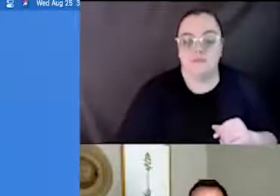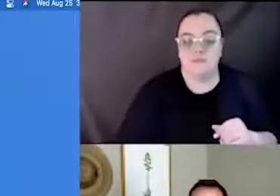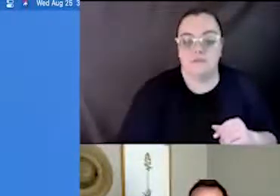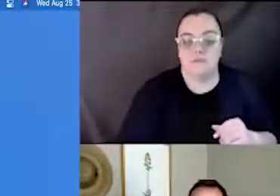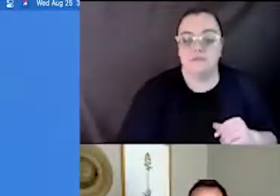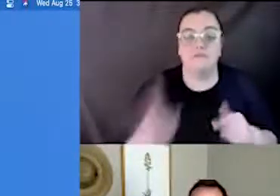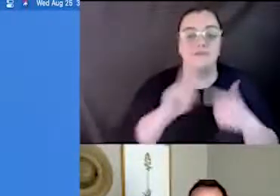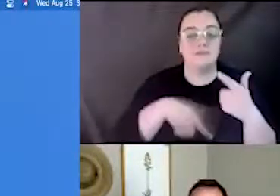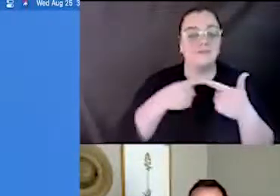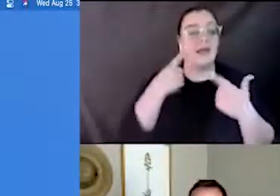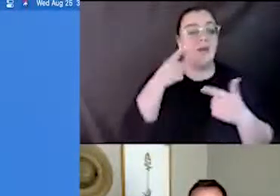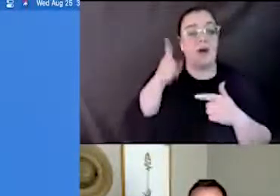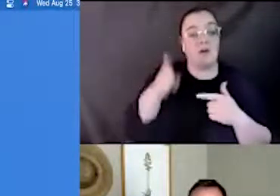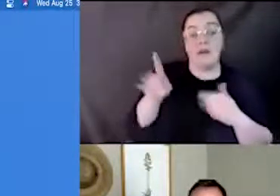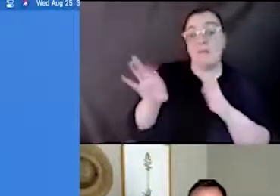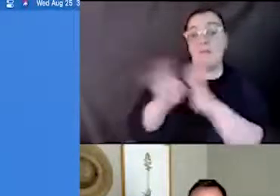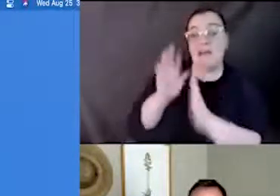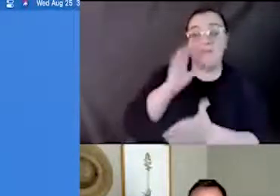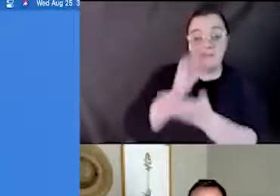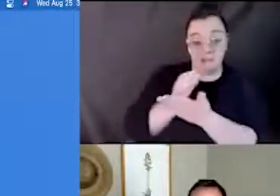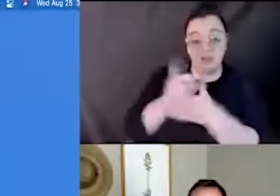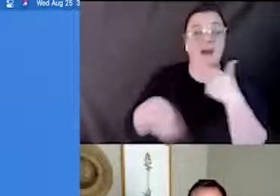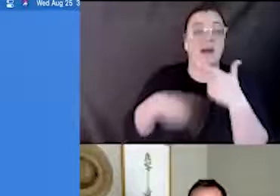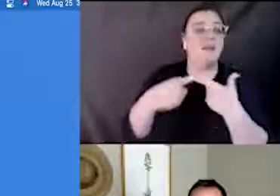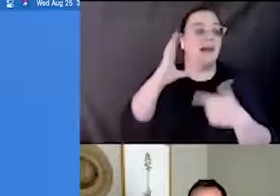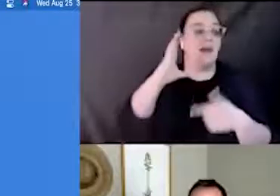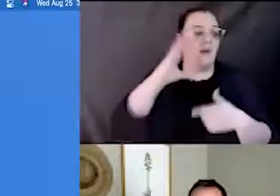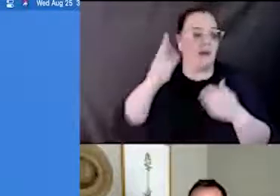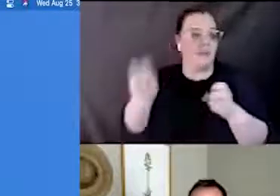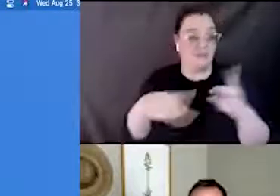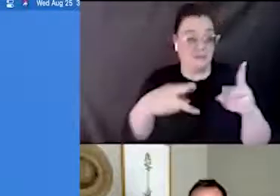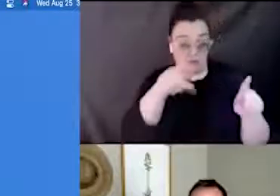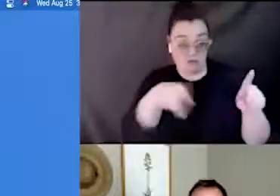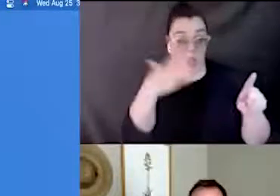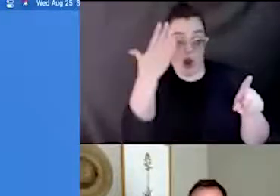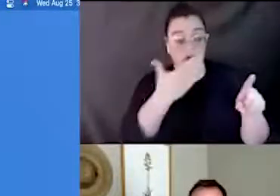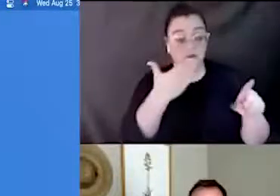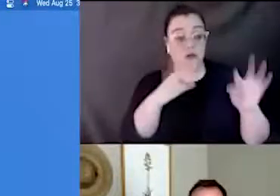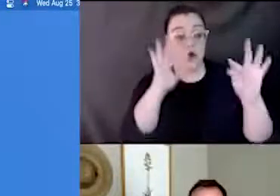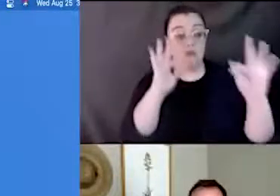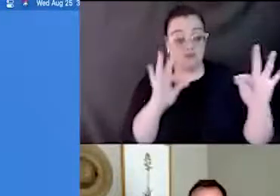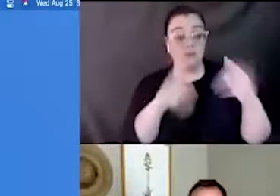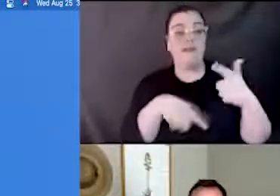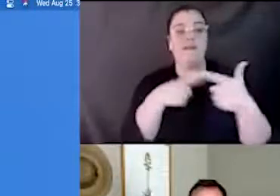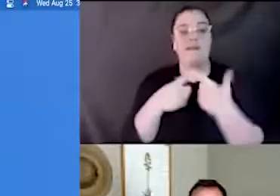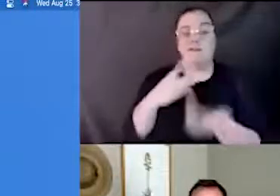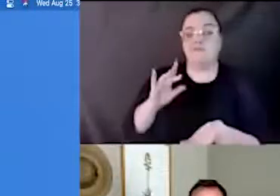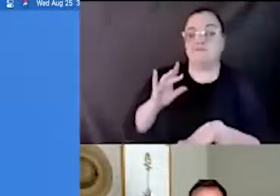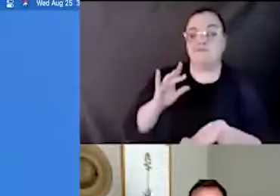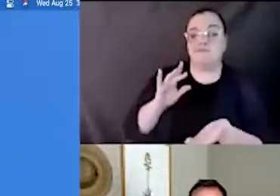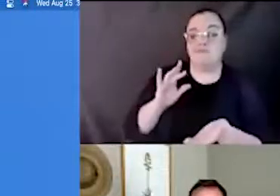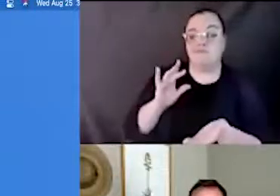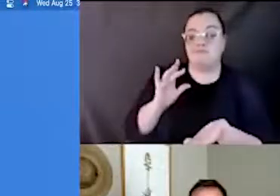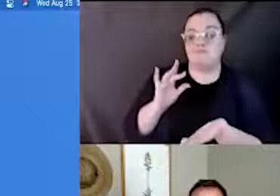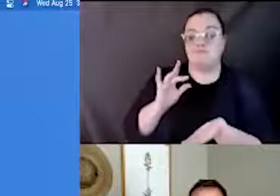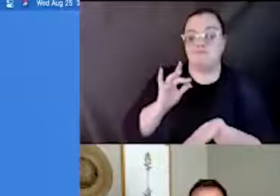images, select the Twitter image that I just saved. All looks good to me. And then I'm just going to go ahead